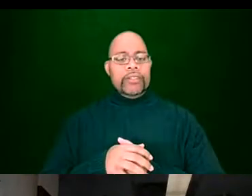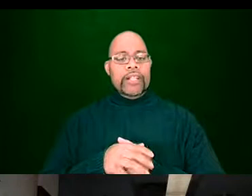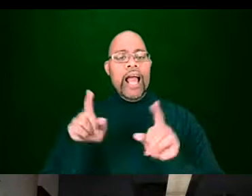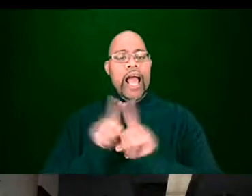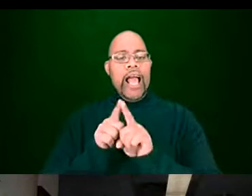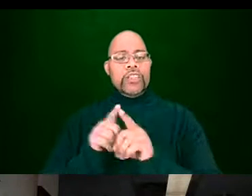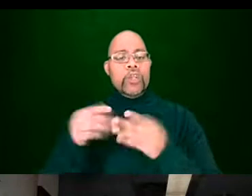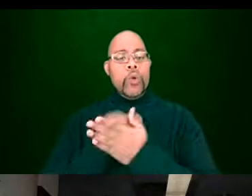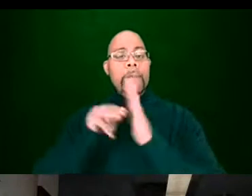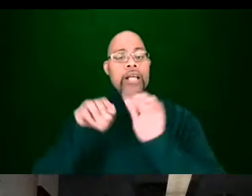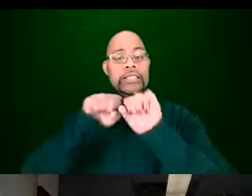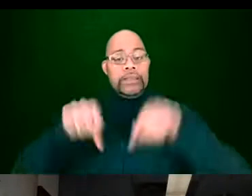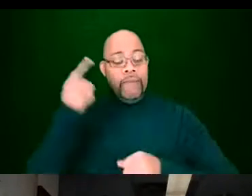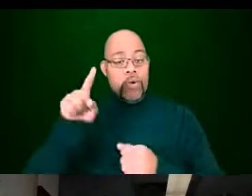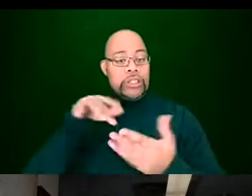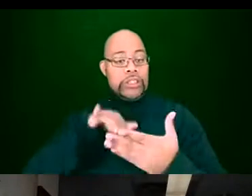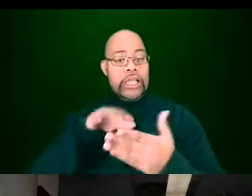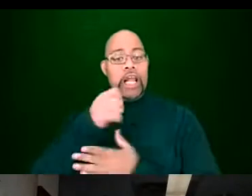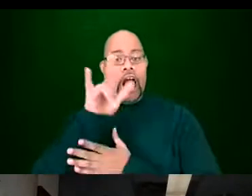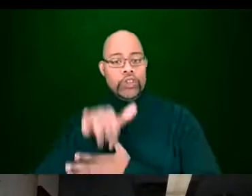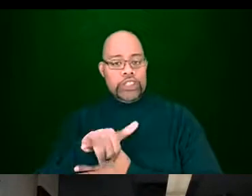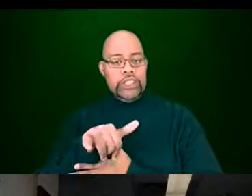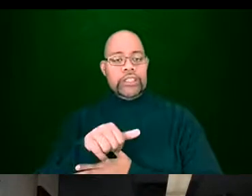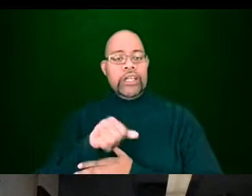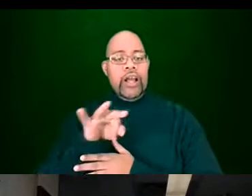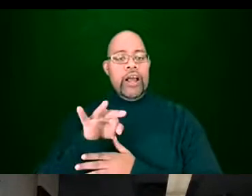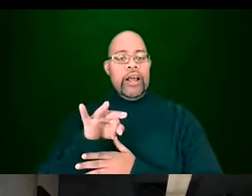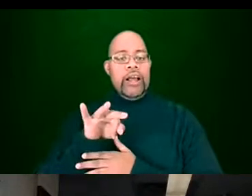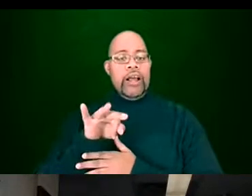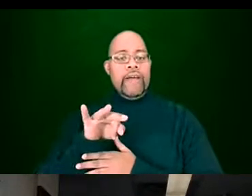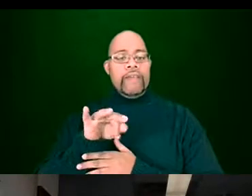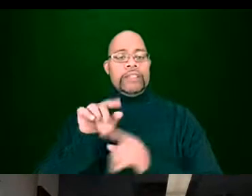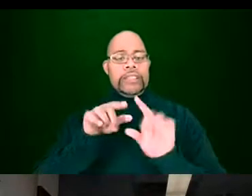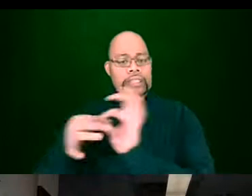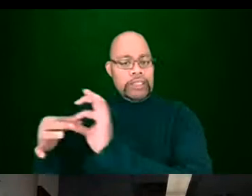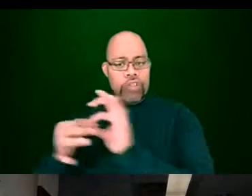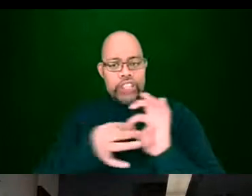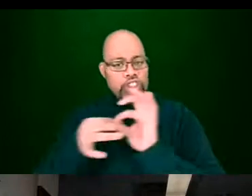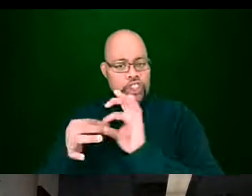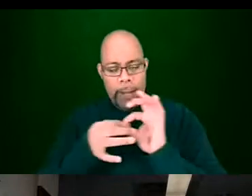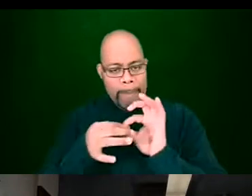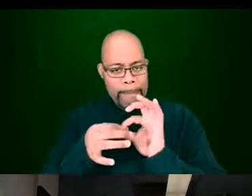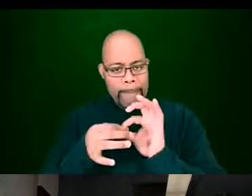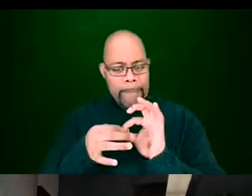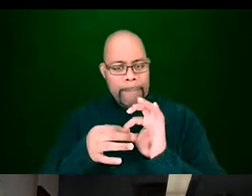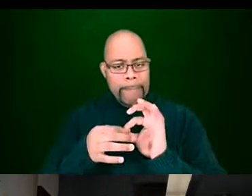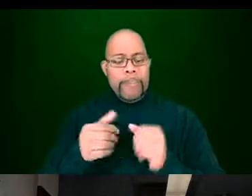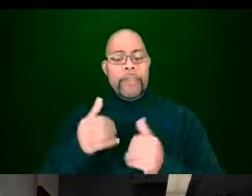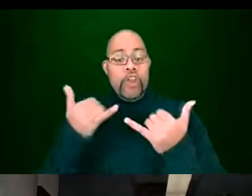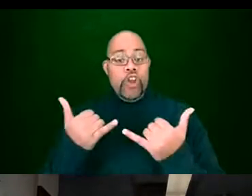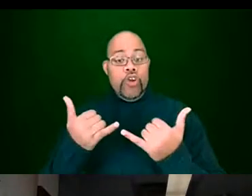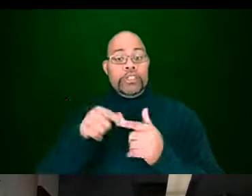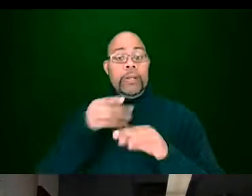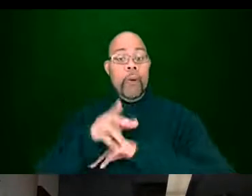new model system for studying the ecology of Cnidarian algal symbiotic relationship. Dr. Newkirk is currently a